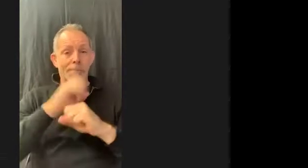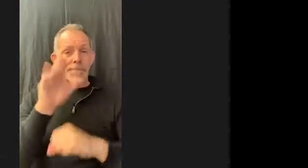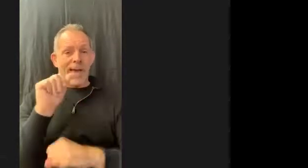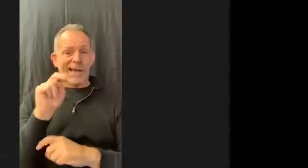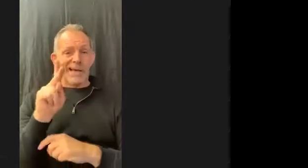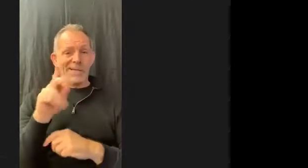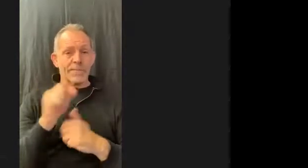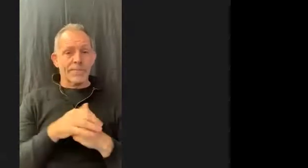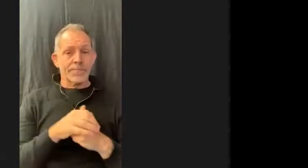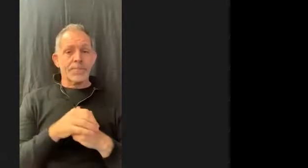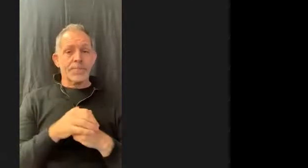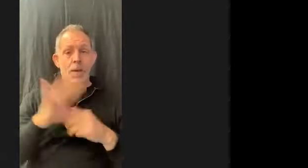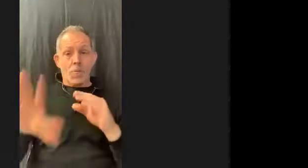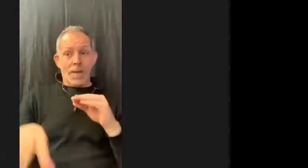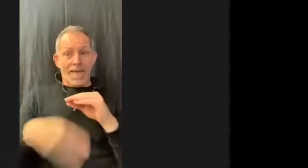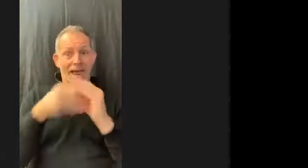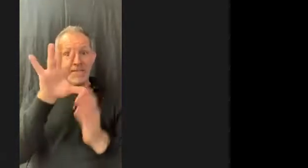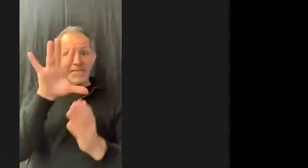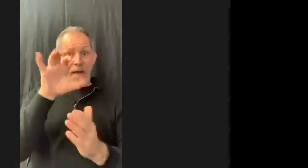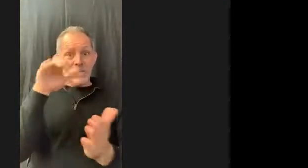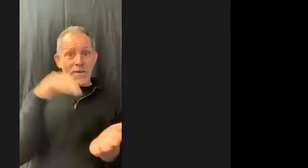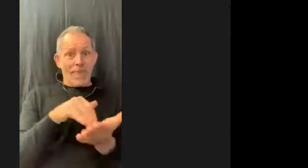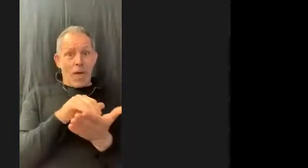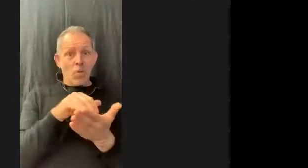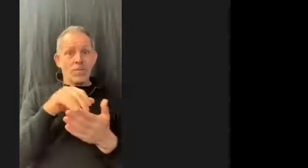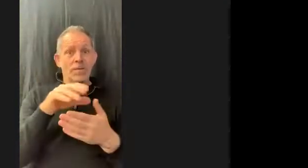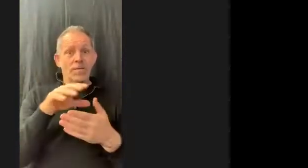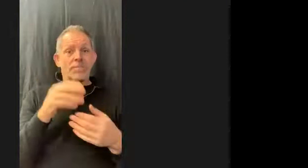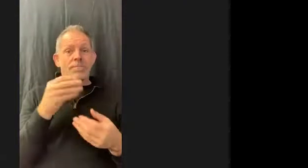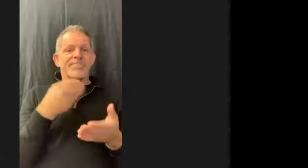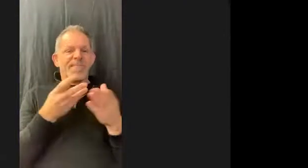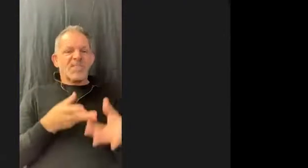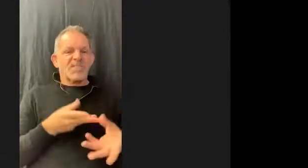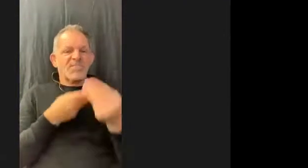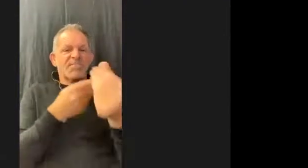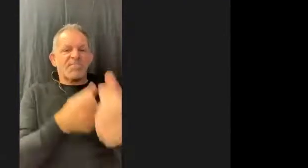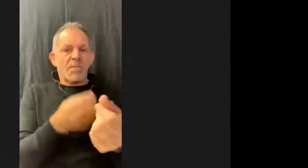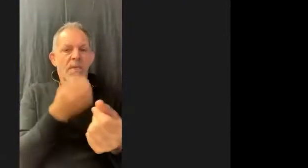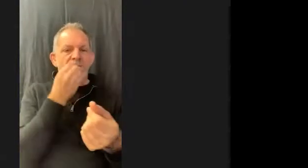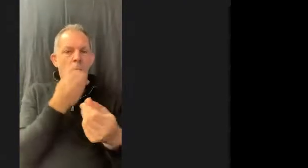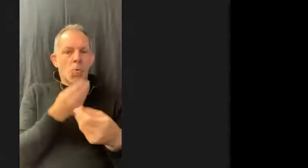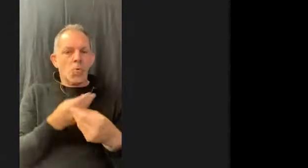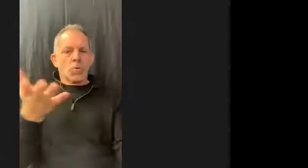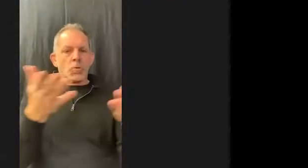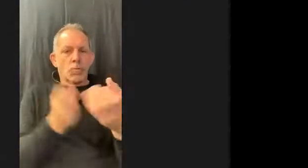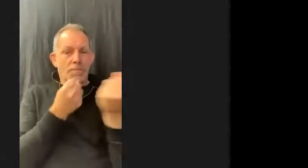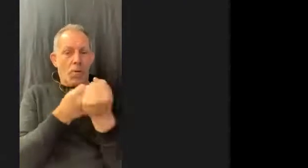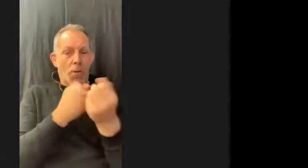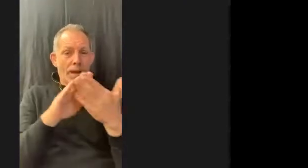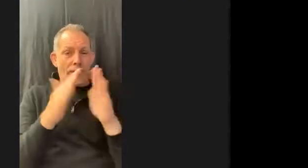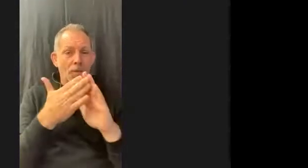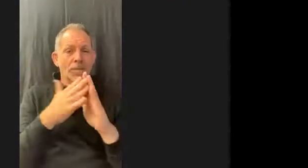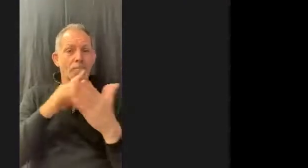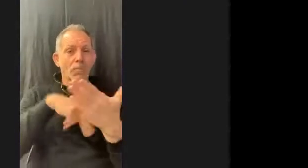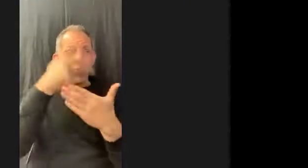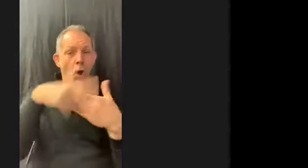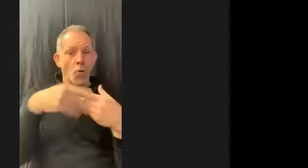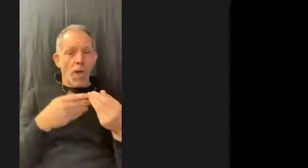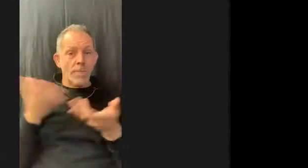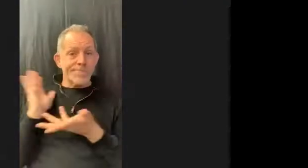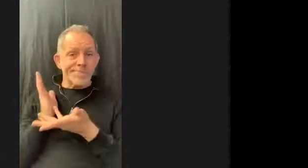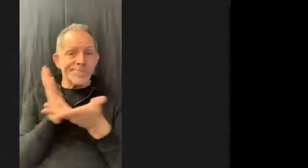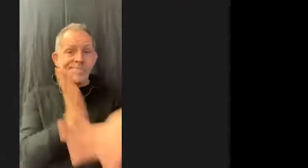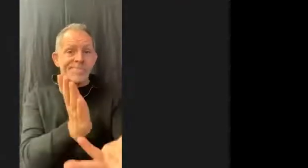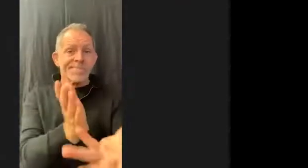Neighborhoods program, providing food security to some of our most at-risk families in Snohomish County. We've been doing this program this